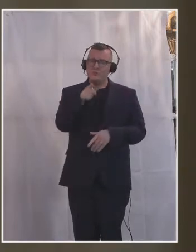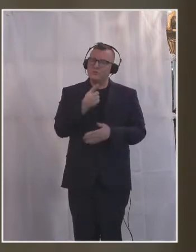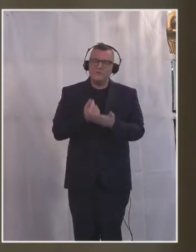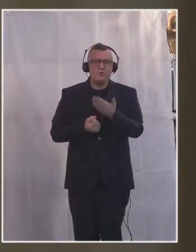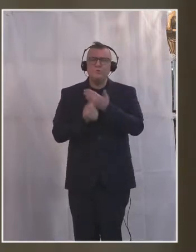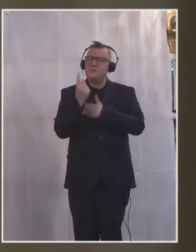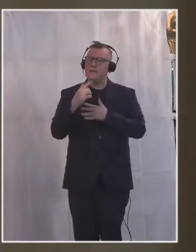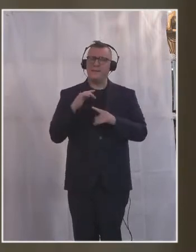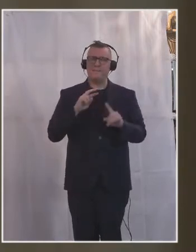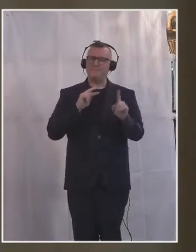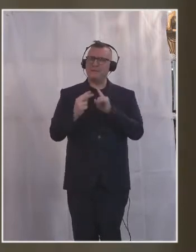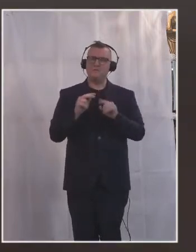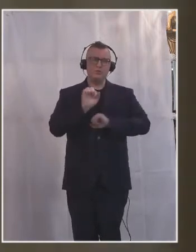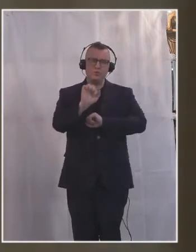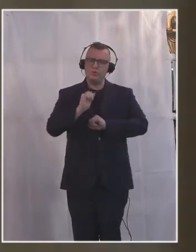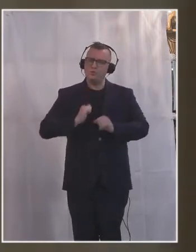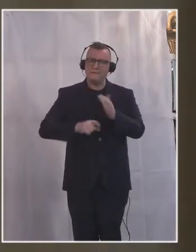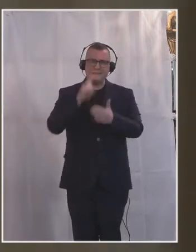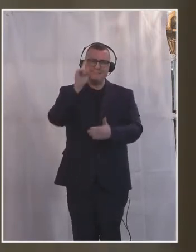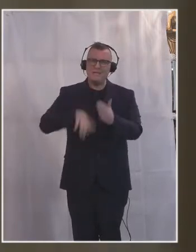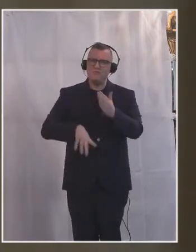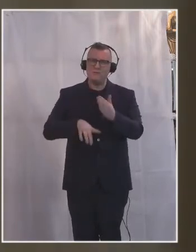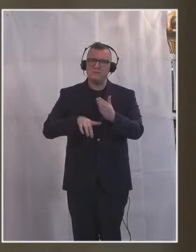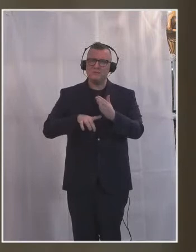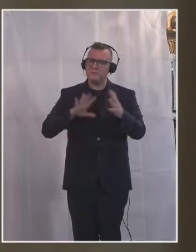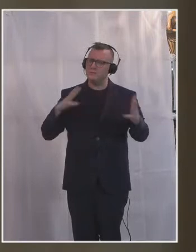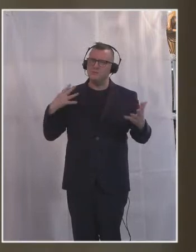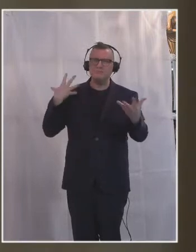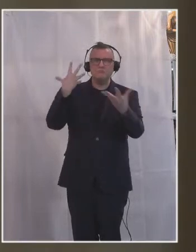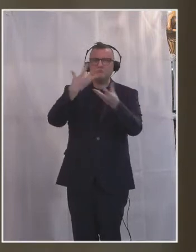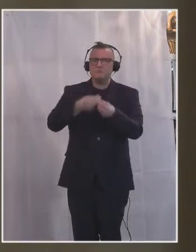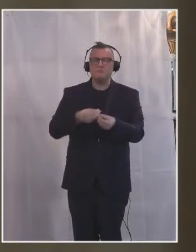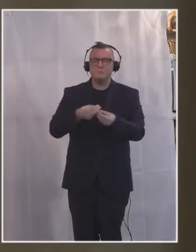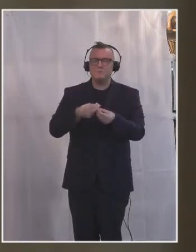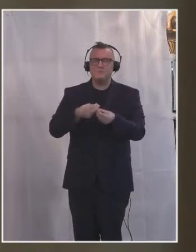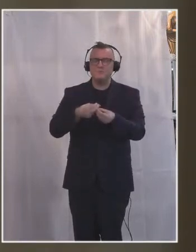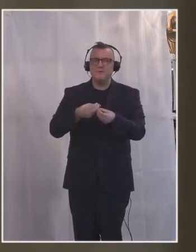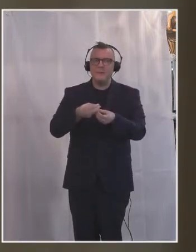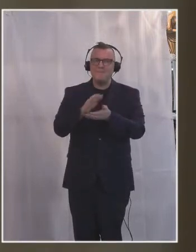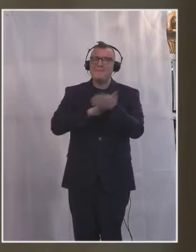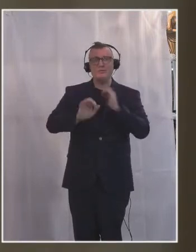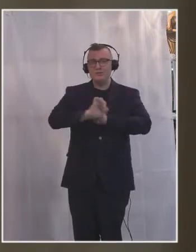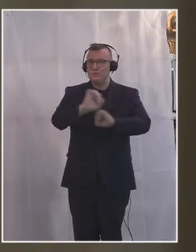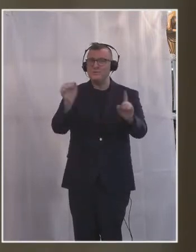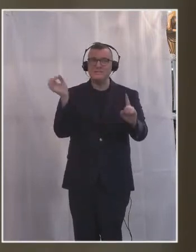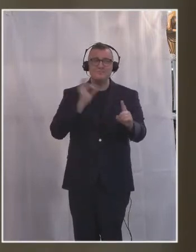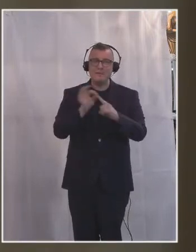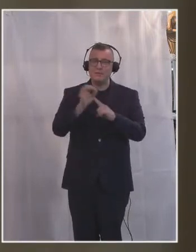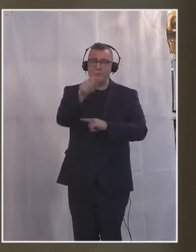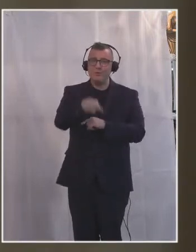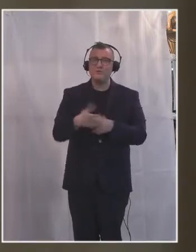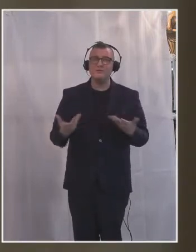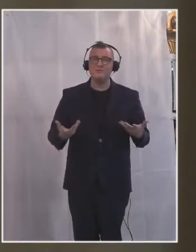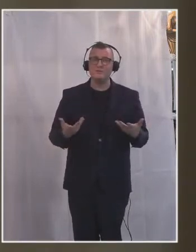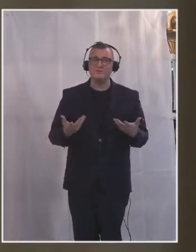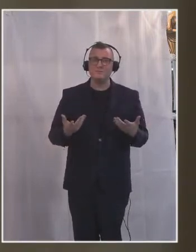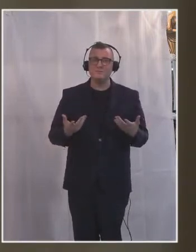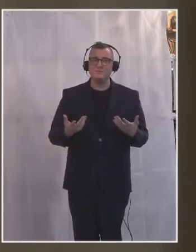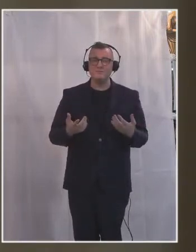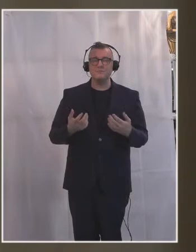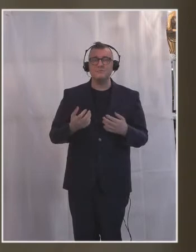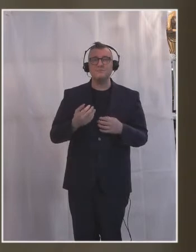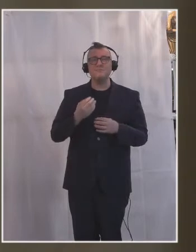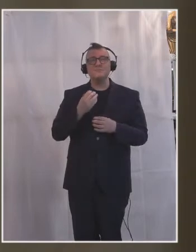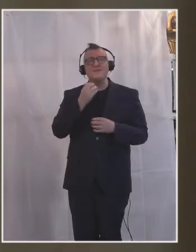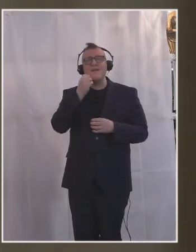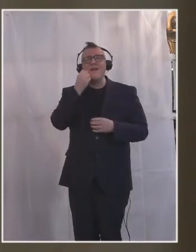unique experiences, and that's been through what you've been through, and that makes you pretty special. In every season that we're